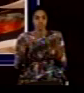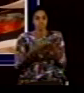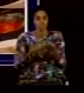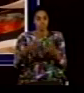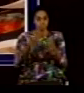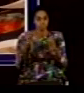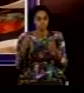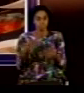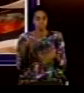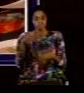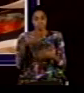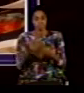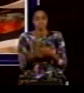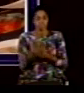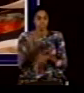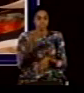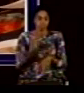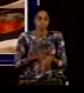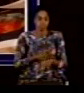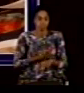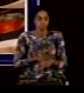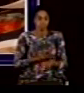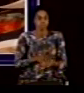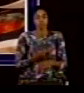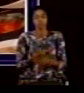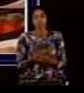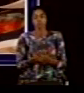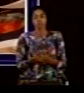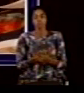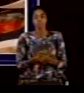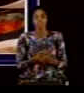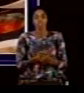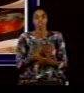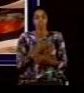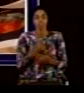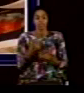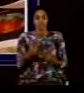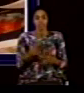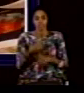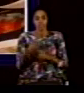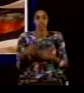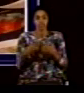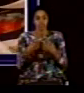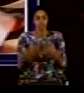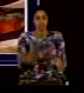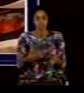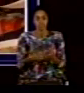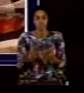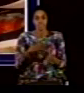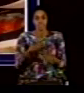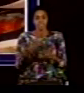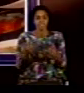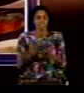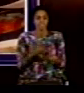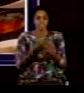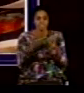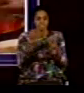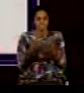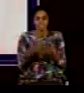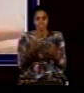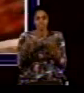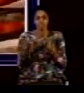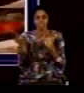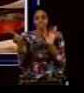marrow aspiration and bone marrow biopsy. So when they ordered the test came back